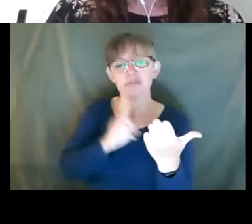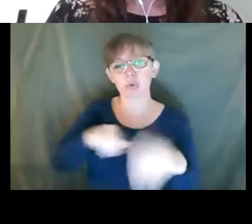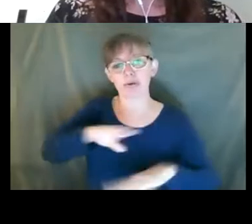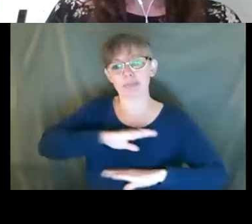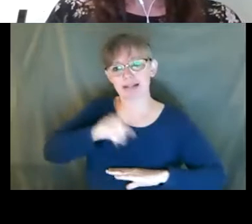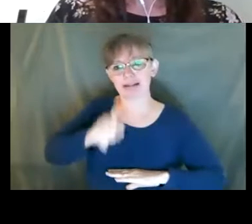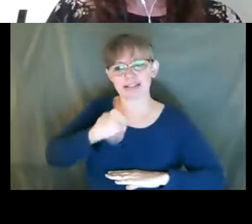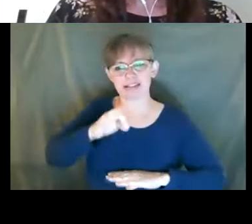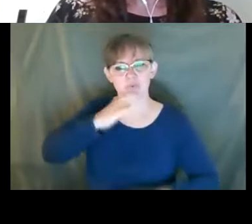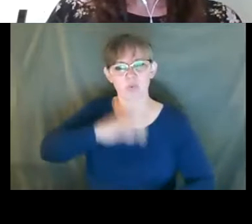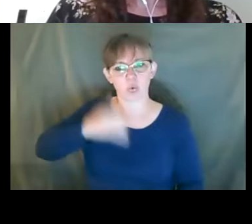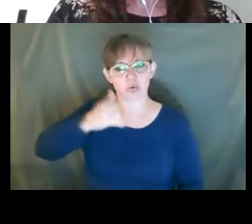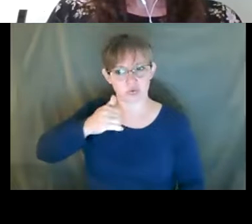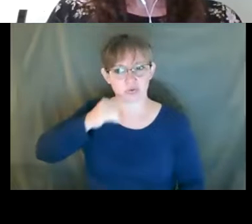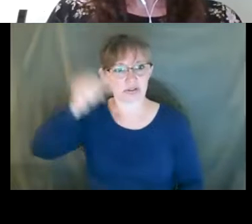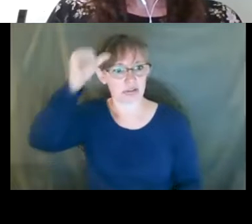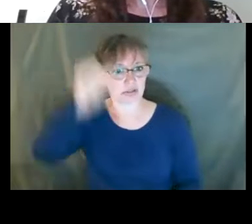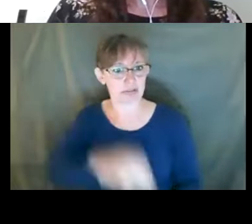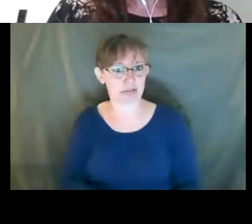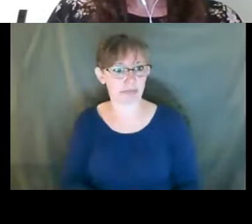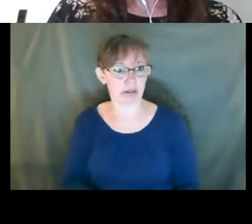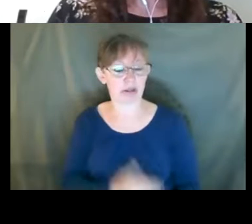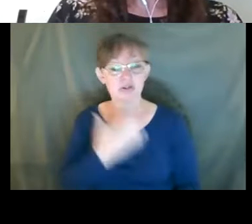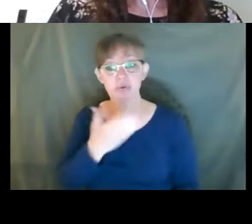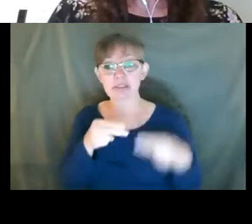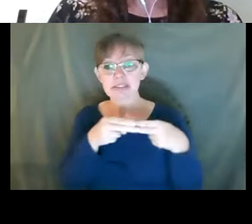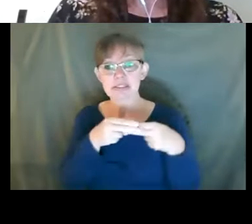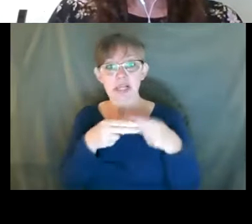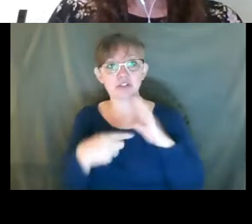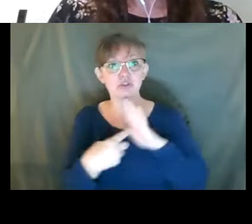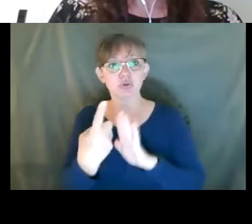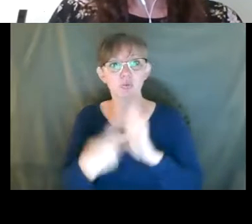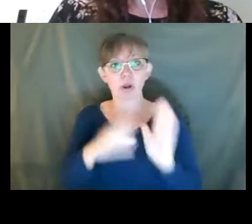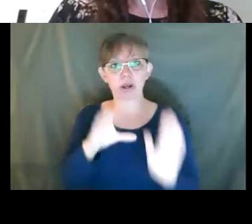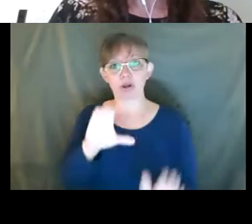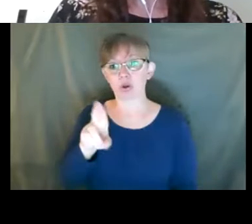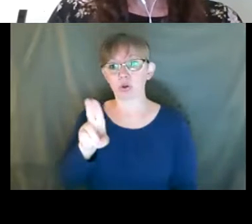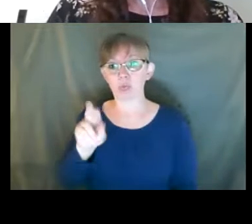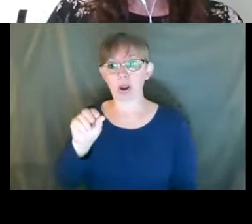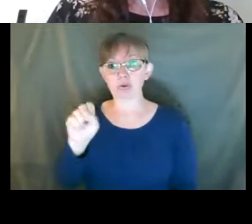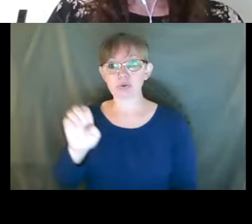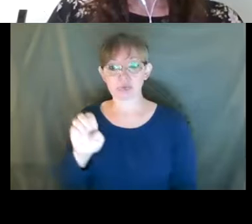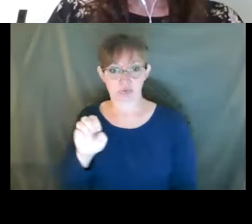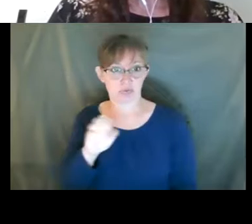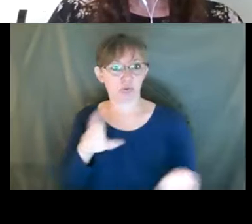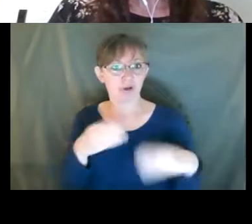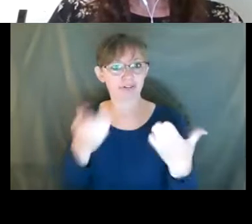So this slide just shows you what Crouse also offers in terms of different forms of treatment.